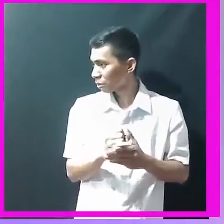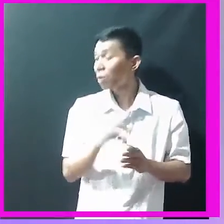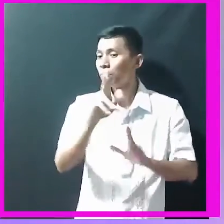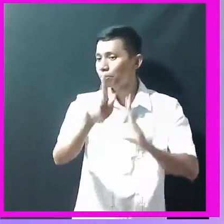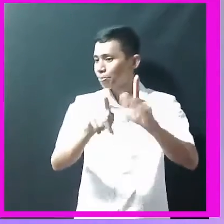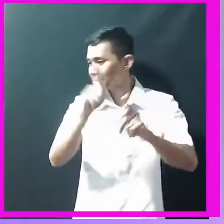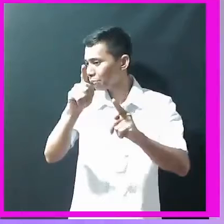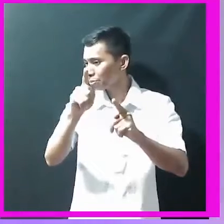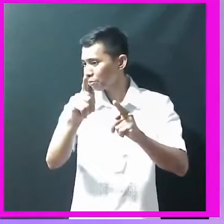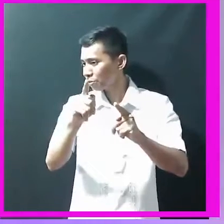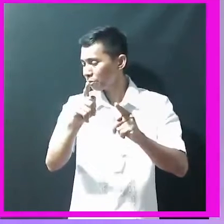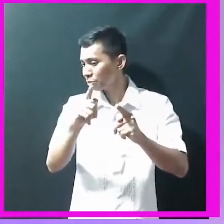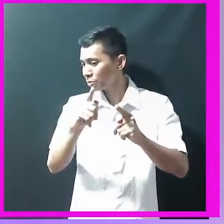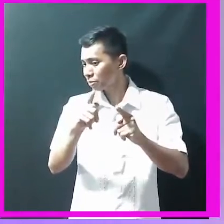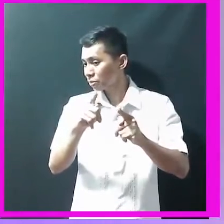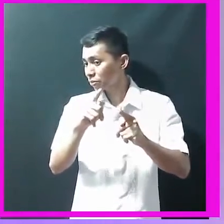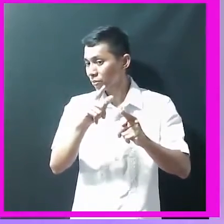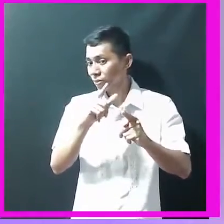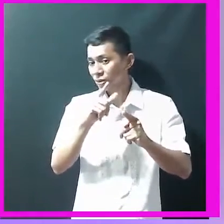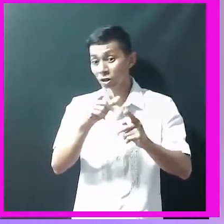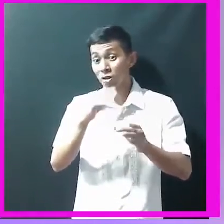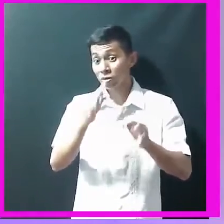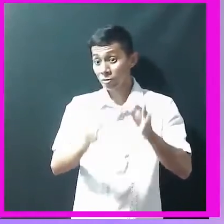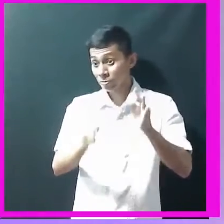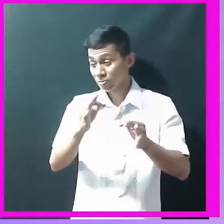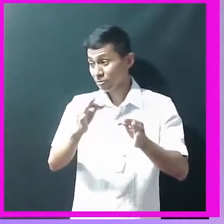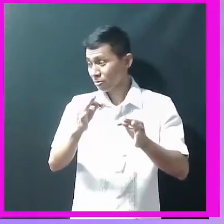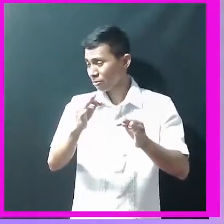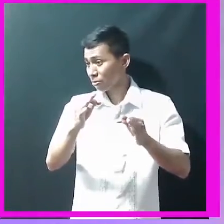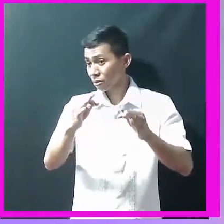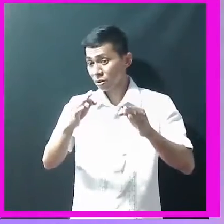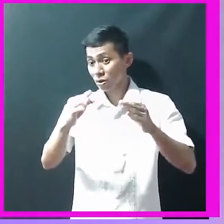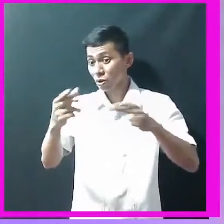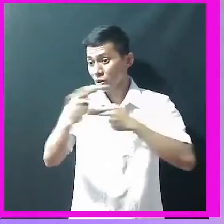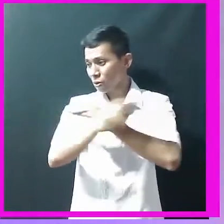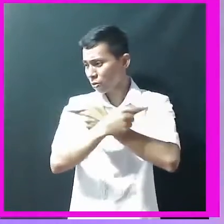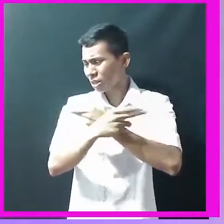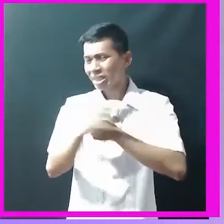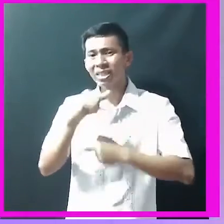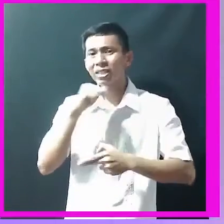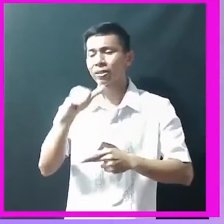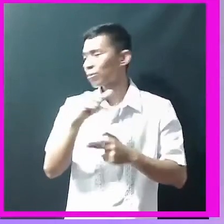went not into the judgment hall, lest they should be defiled,